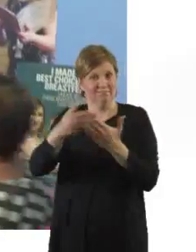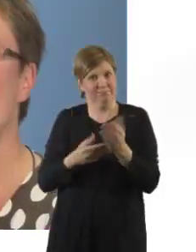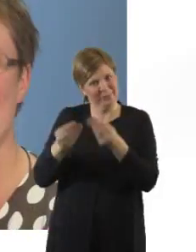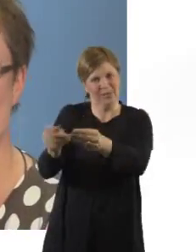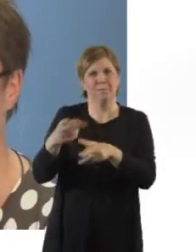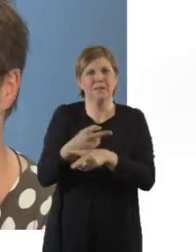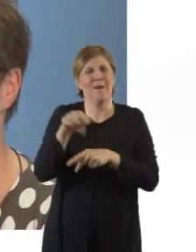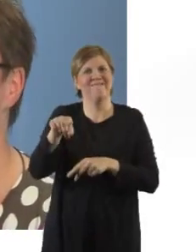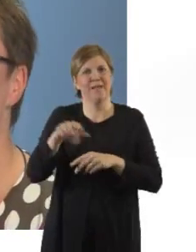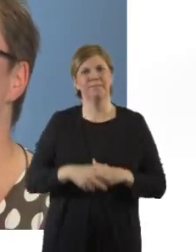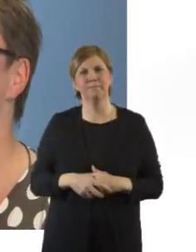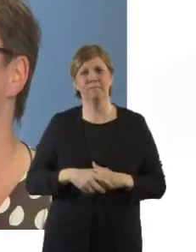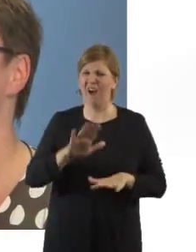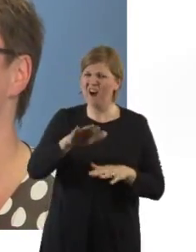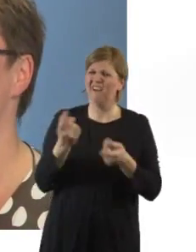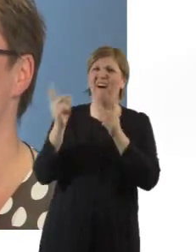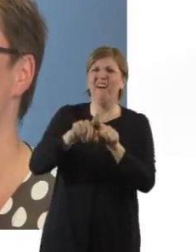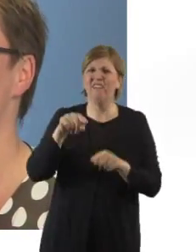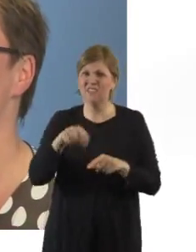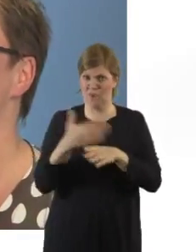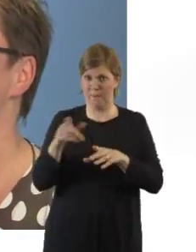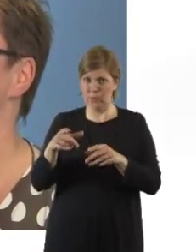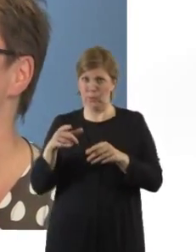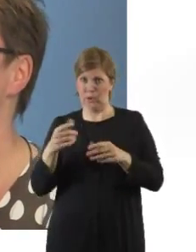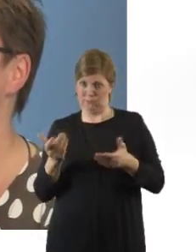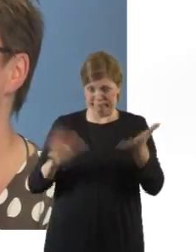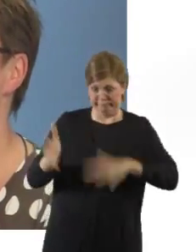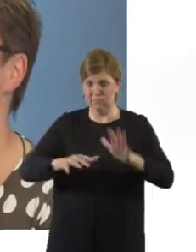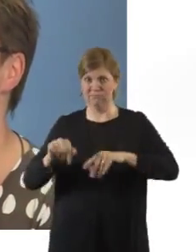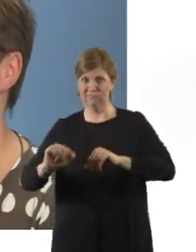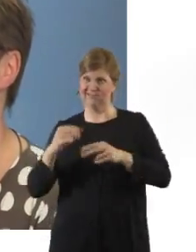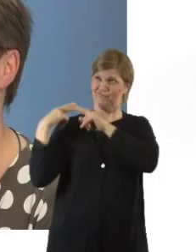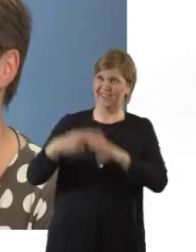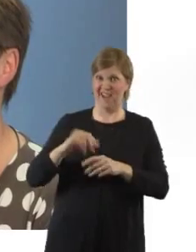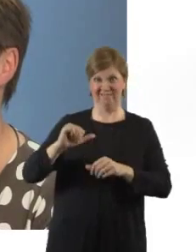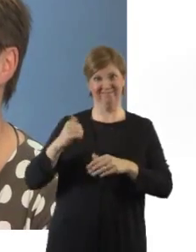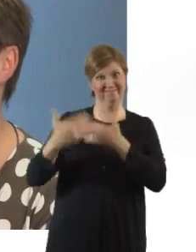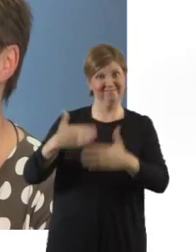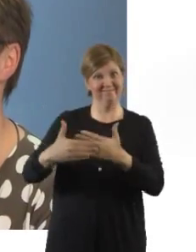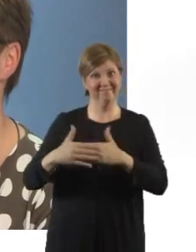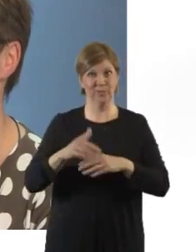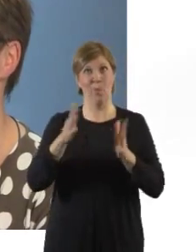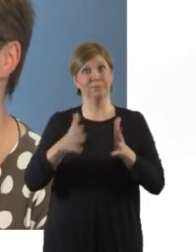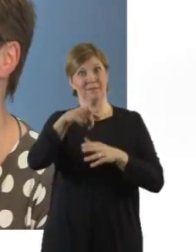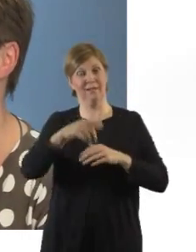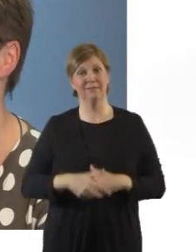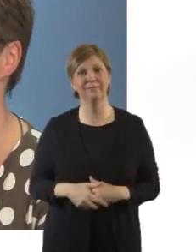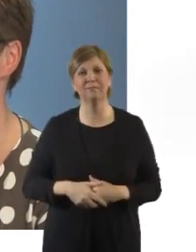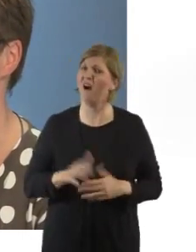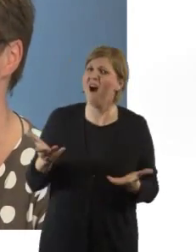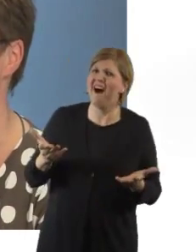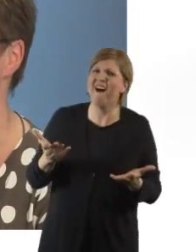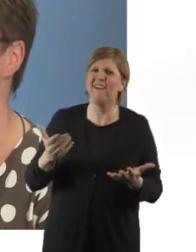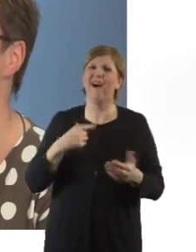hospital? Yes, it is. And speaking about birth partners, it's also helpful if you have the name and contact details of your birth partner written into